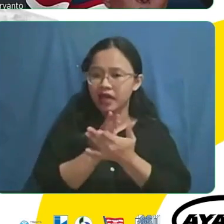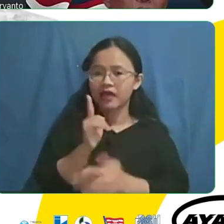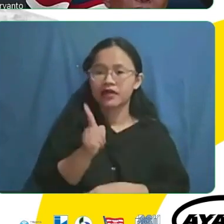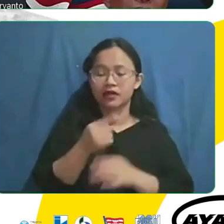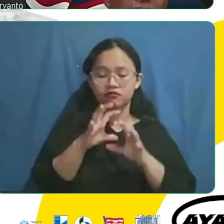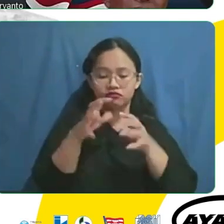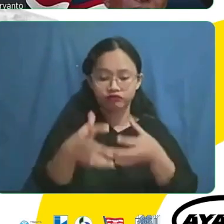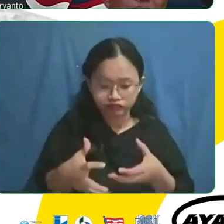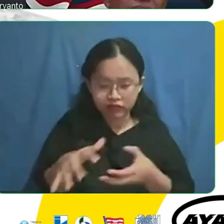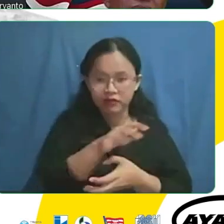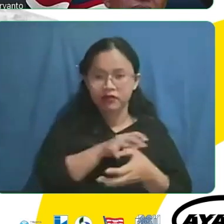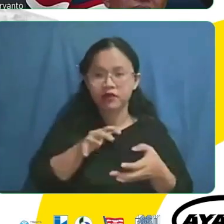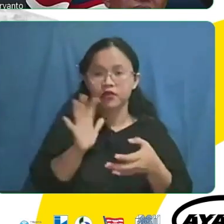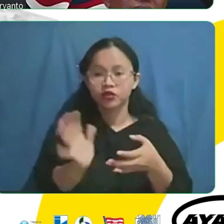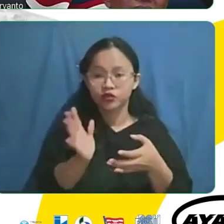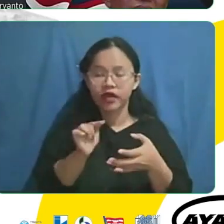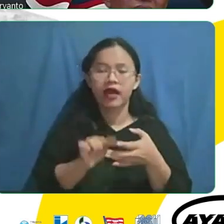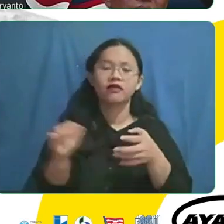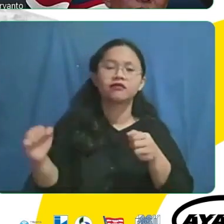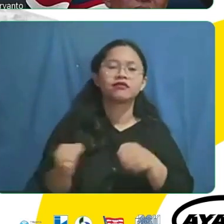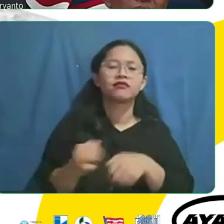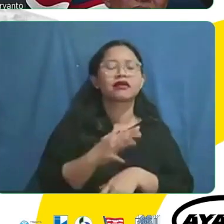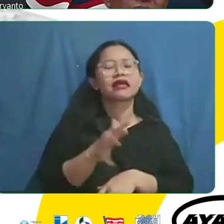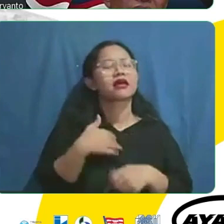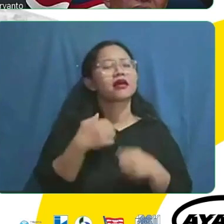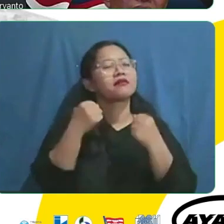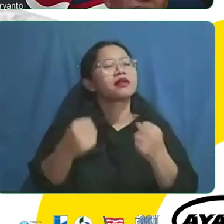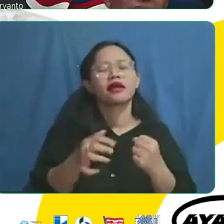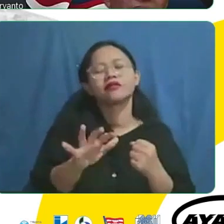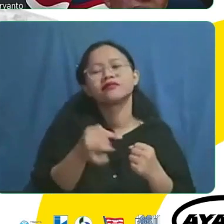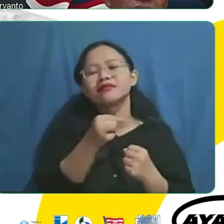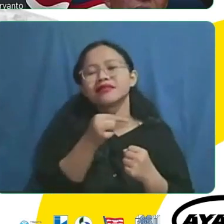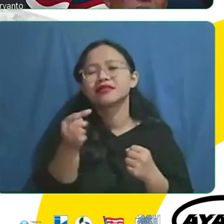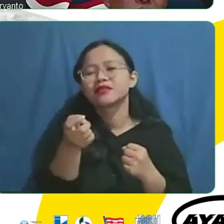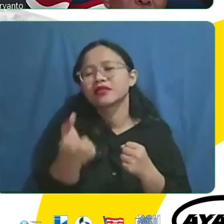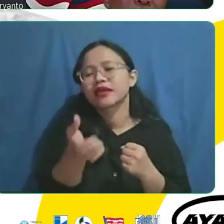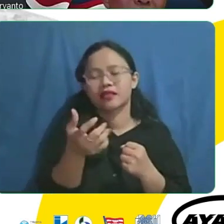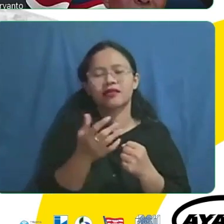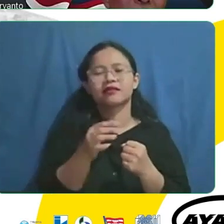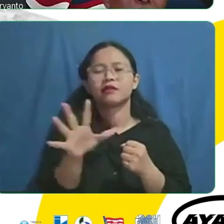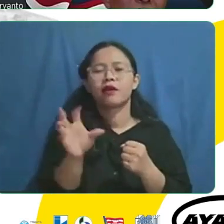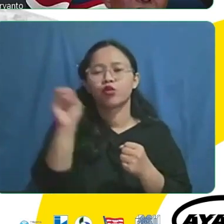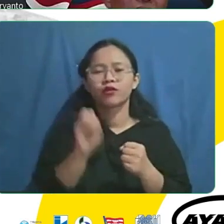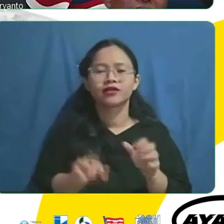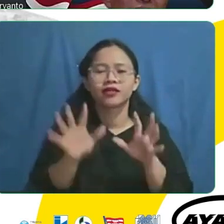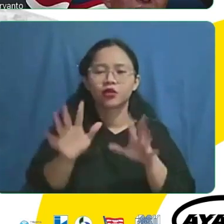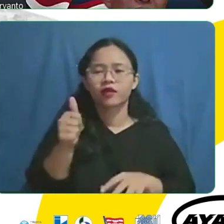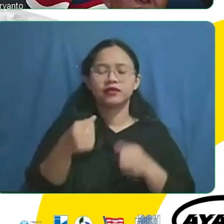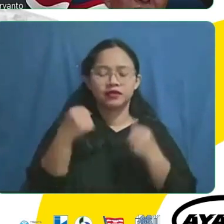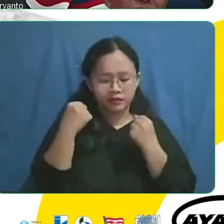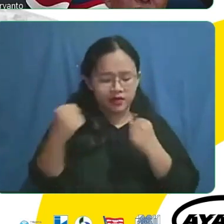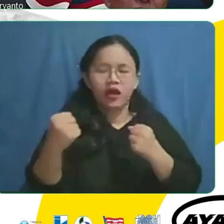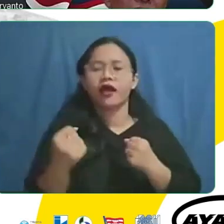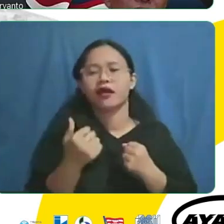2021 IPCC Corp of the Party conference in Glasgow. Yeah, some of